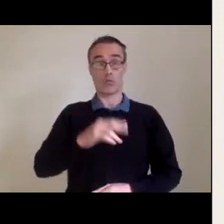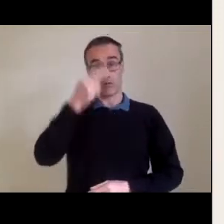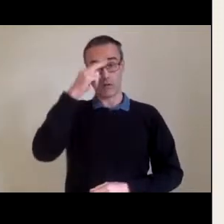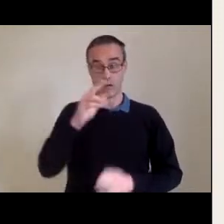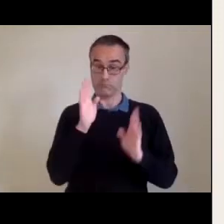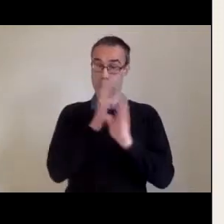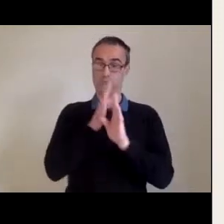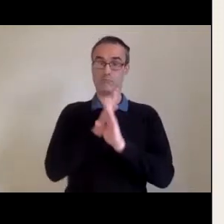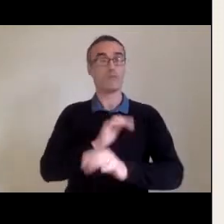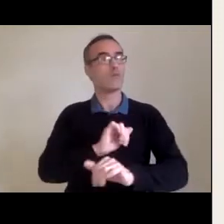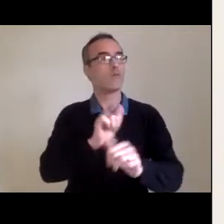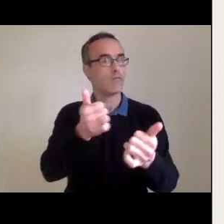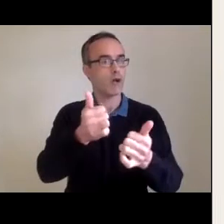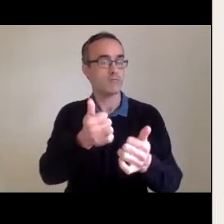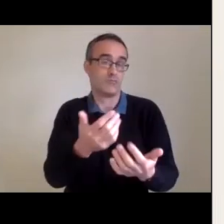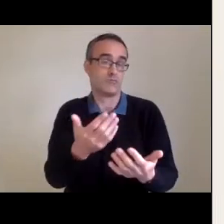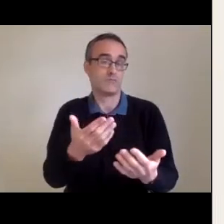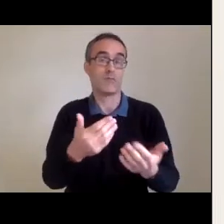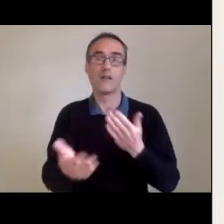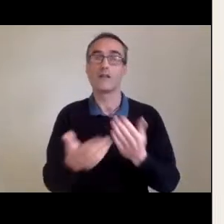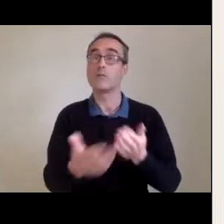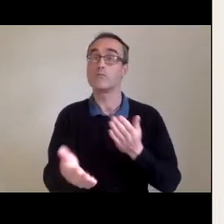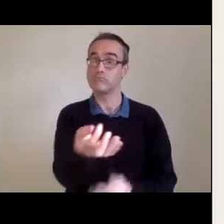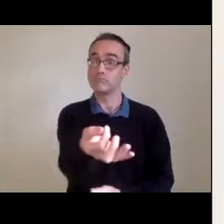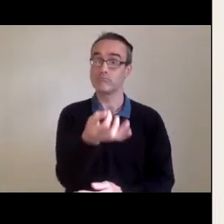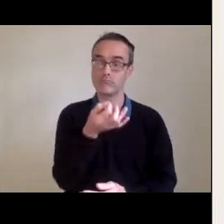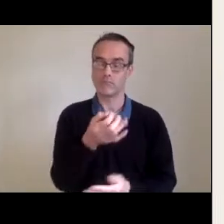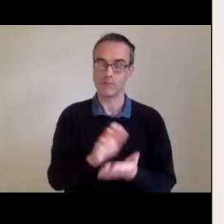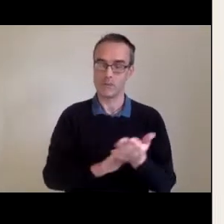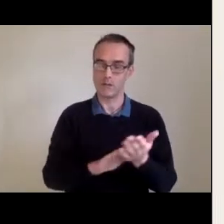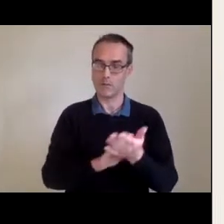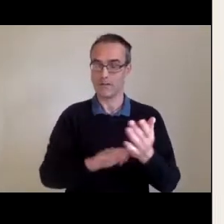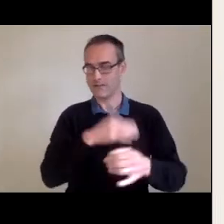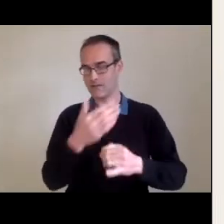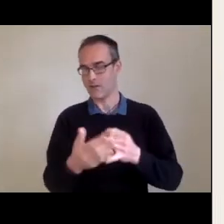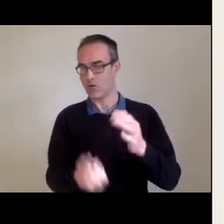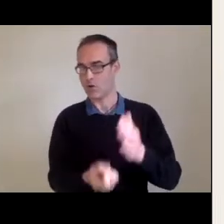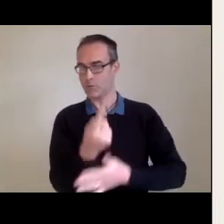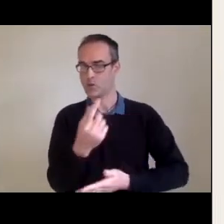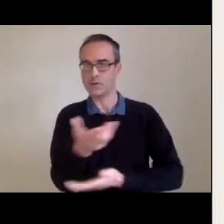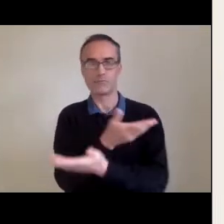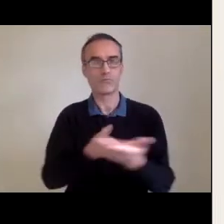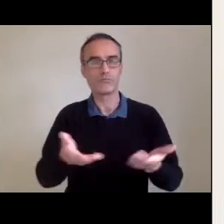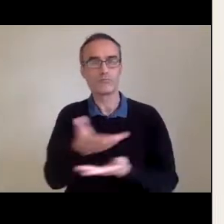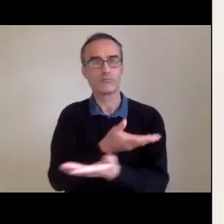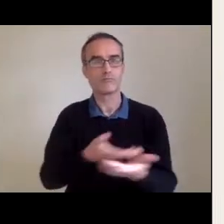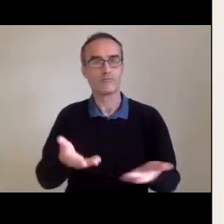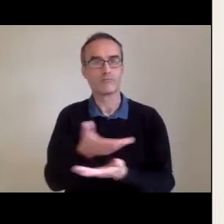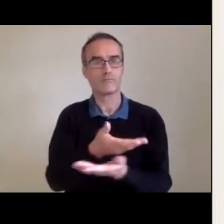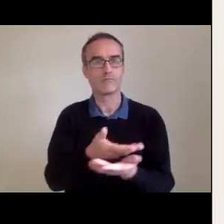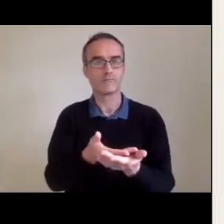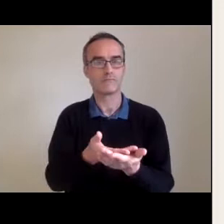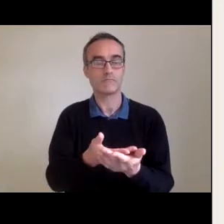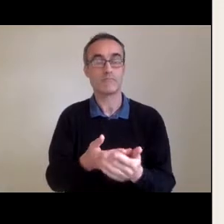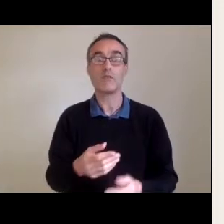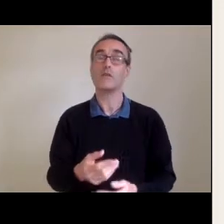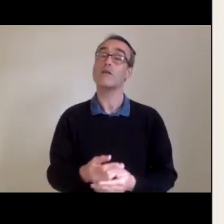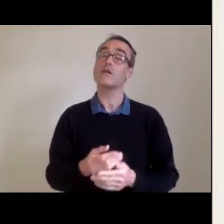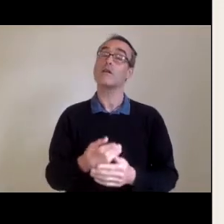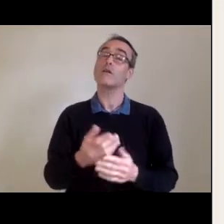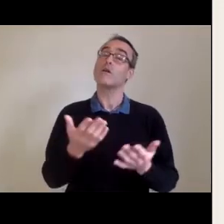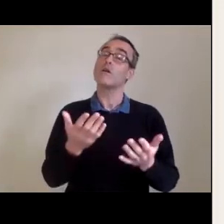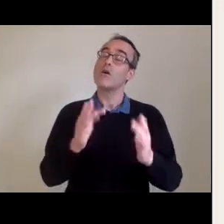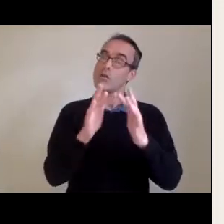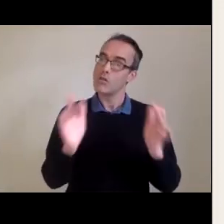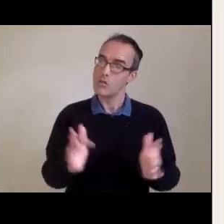get your questions in and we will make sure that we have opportunity to discuss them. The webinar is also being recorded, so if there's